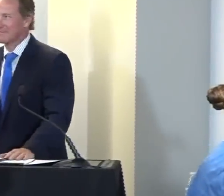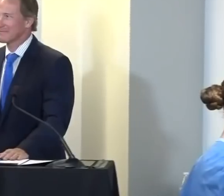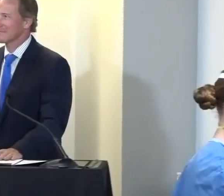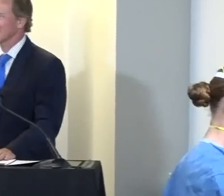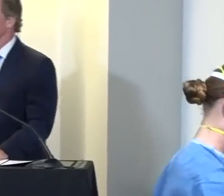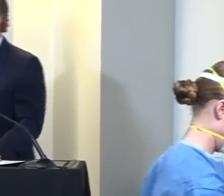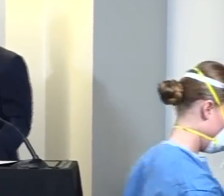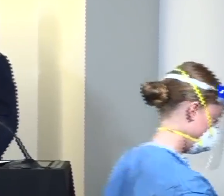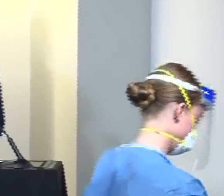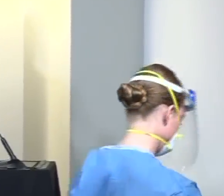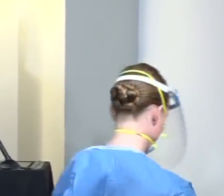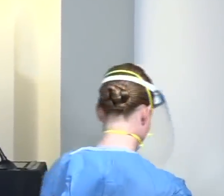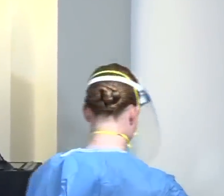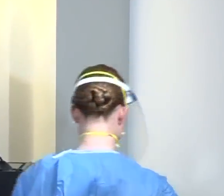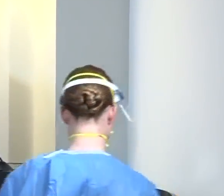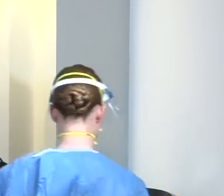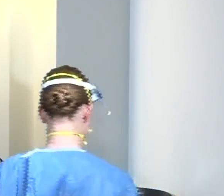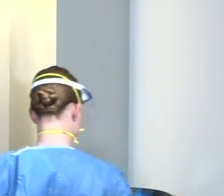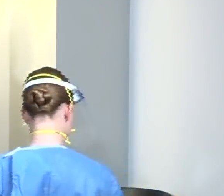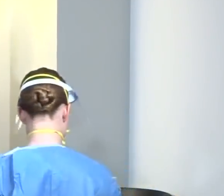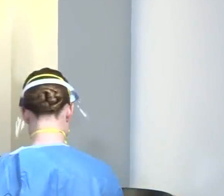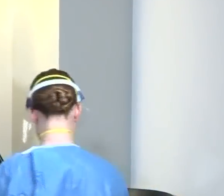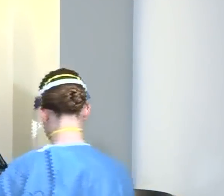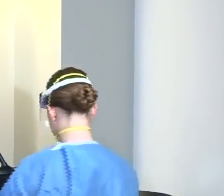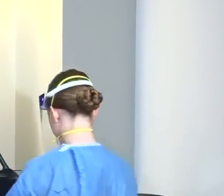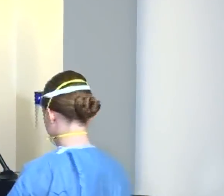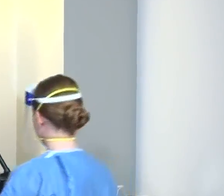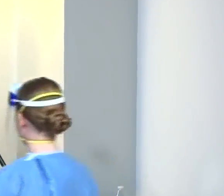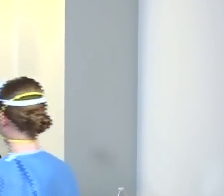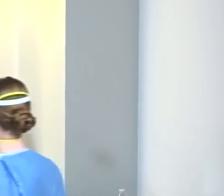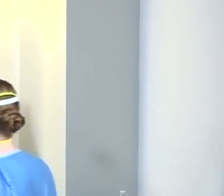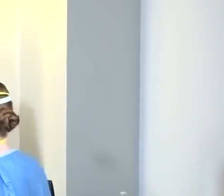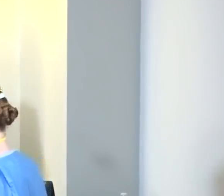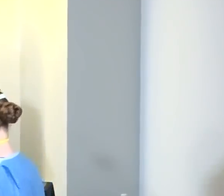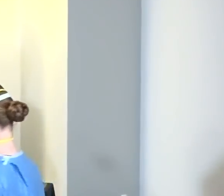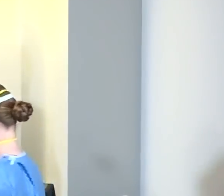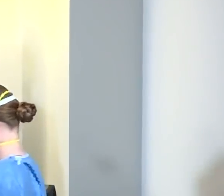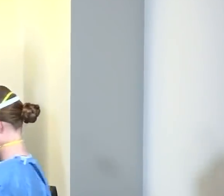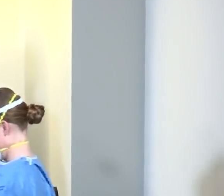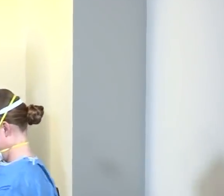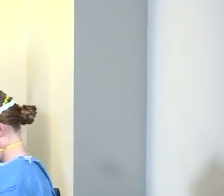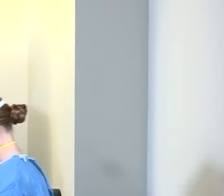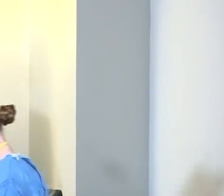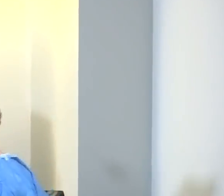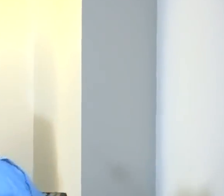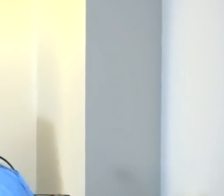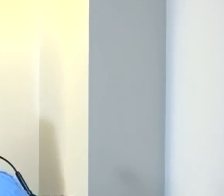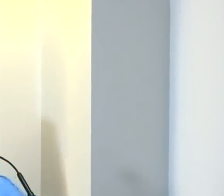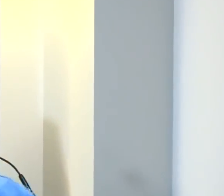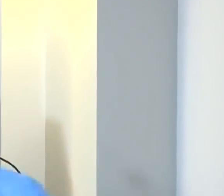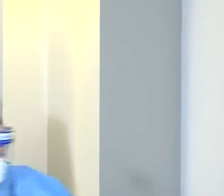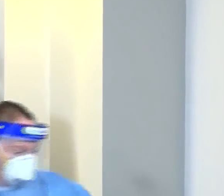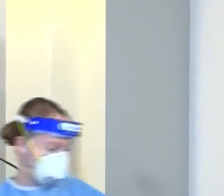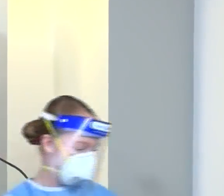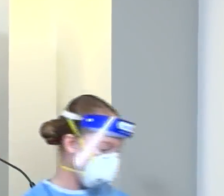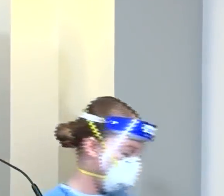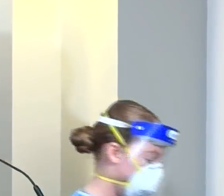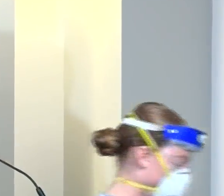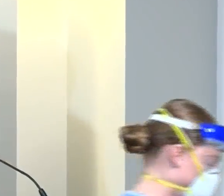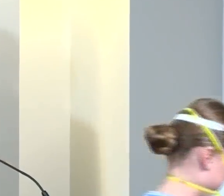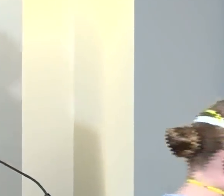Now we get the athlete. We'll see how the athlete does. Right? So you two look like you were enjoying it. They didn't do too shabby, did